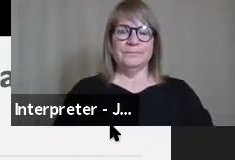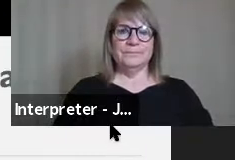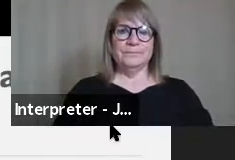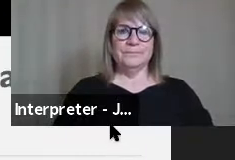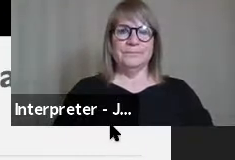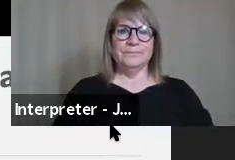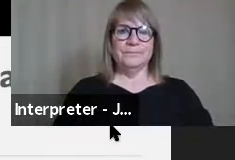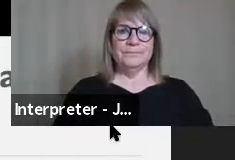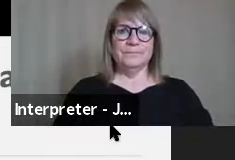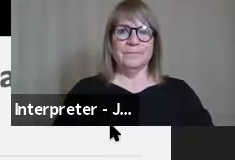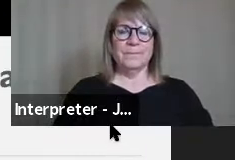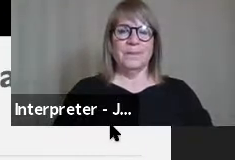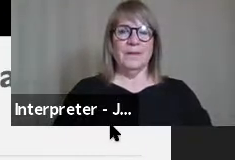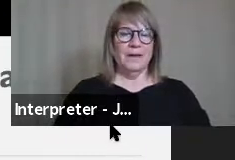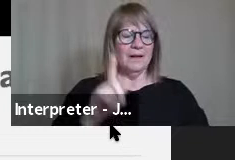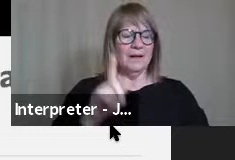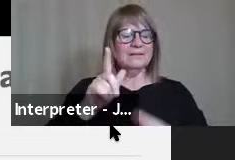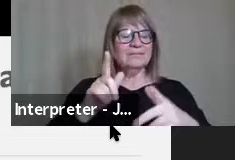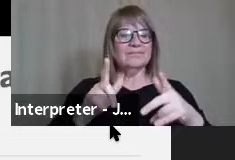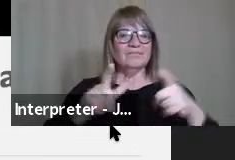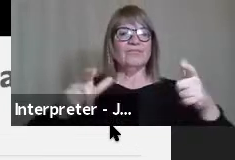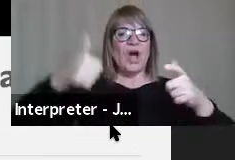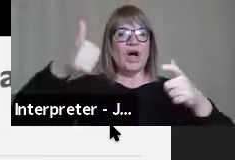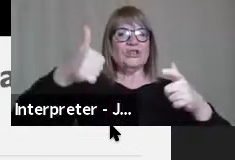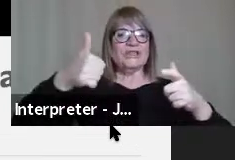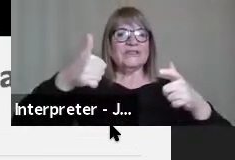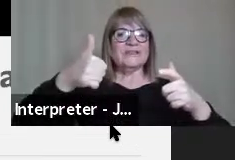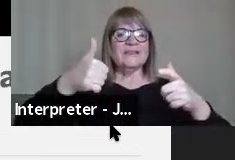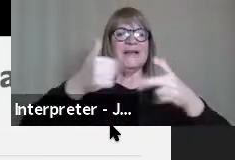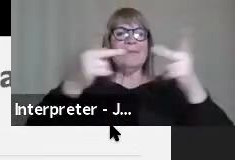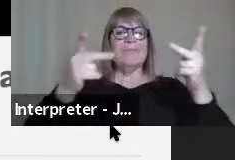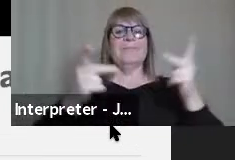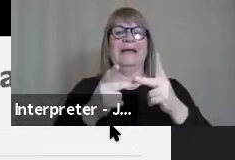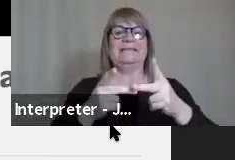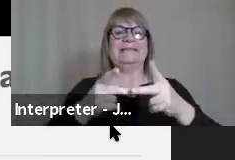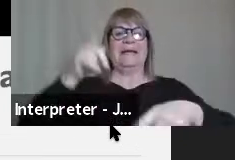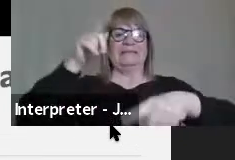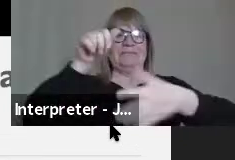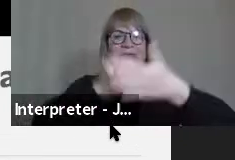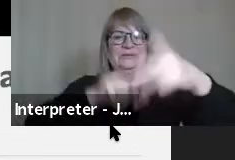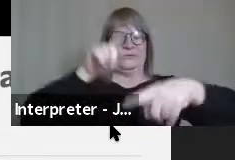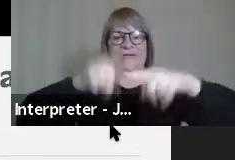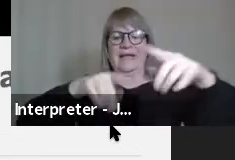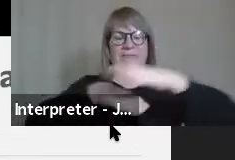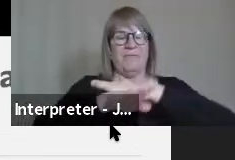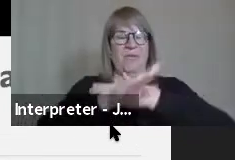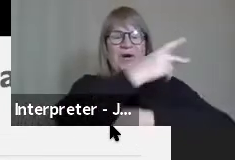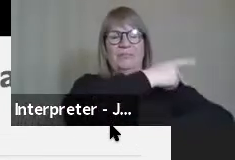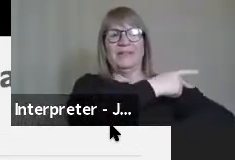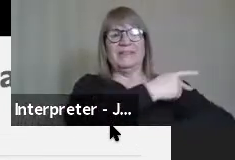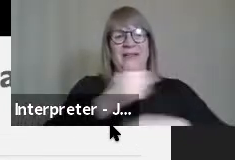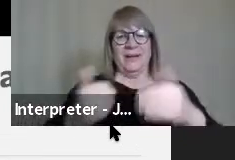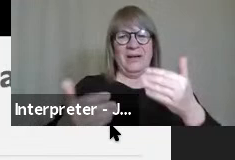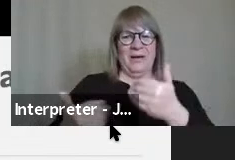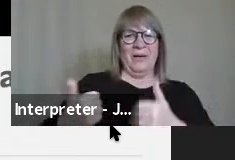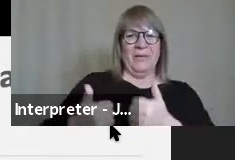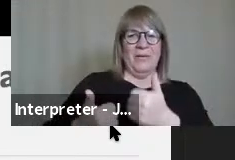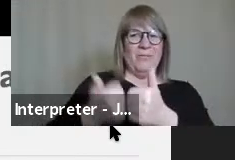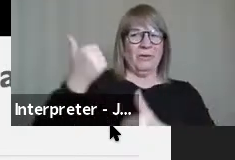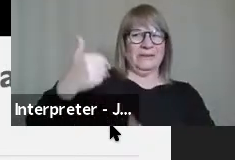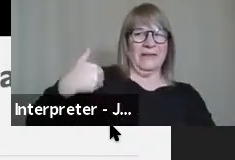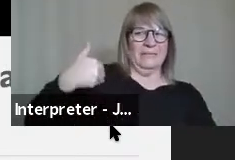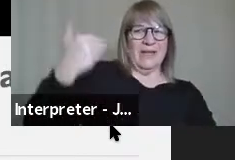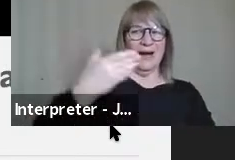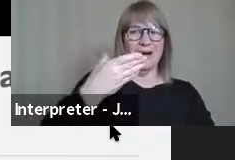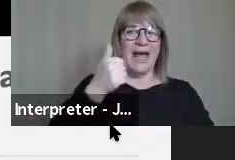was sorry it was the largest place that sterilized patients and then most of the patients here were young and the um and women